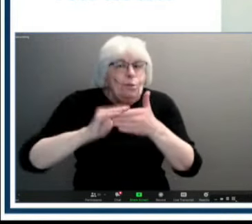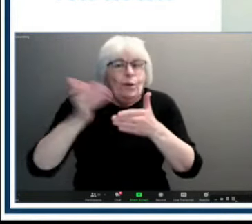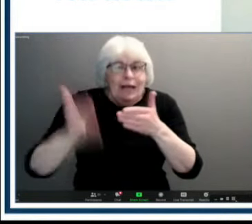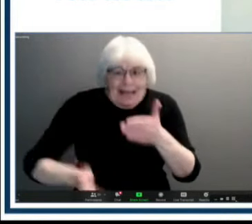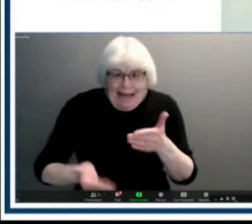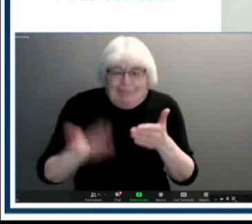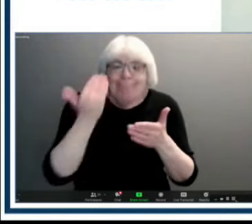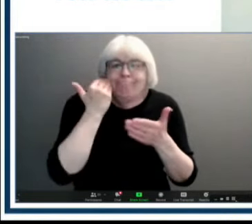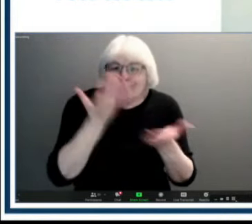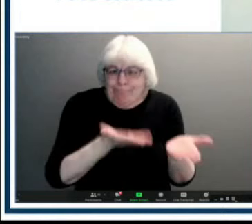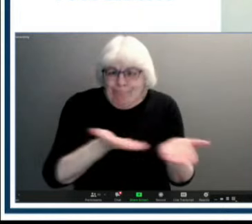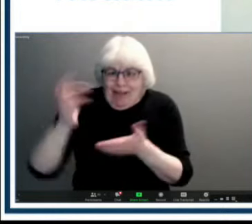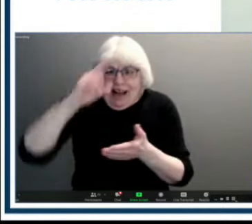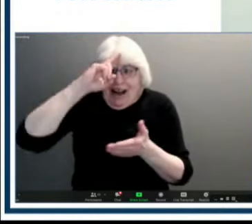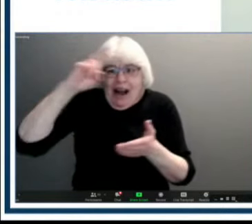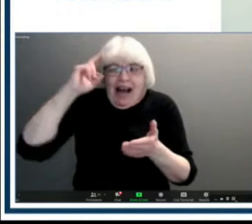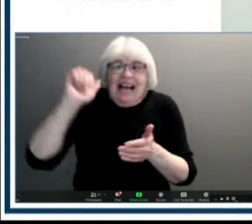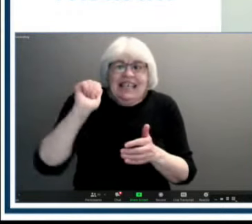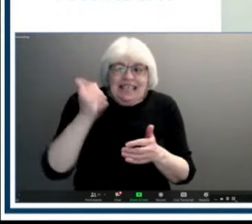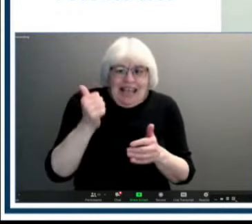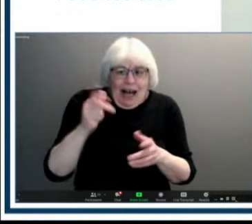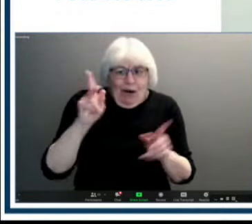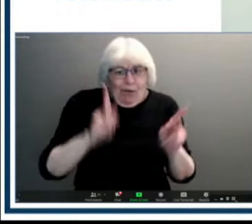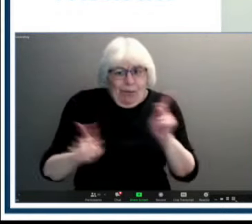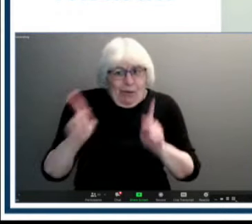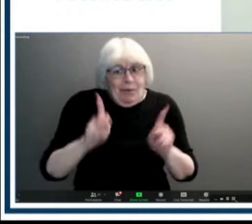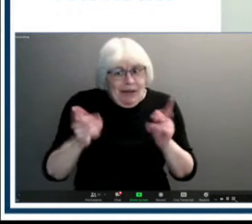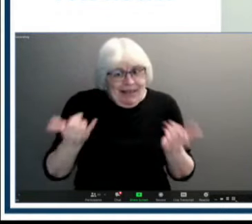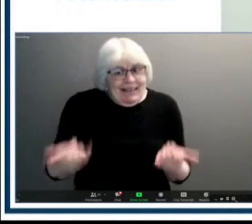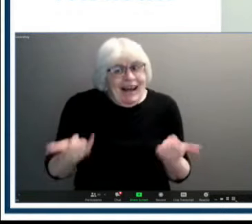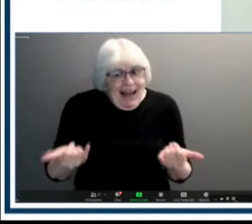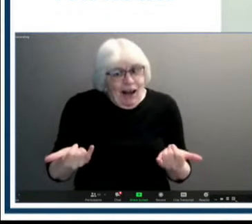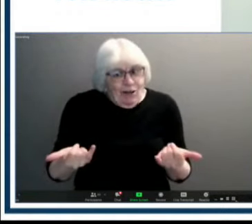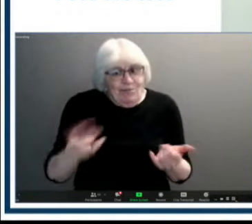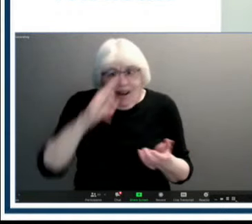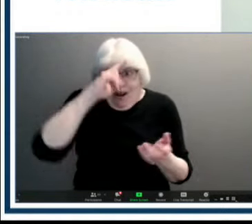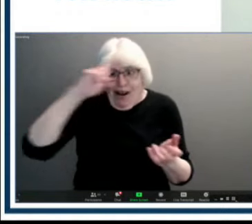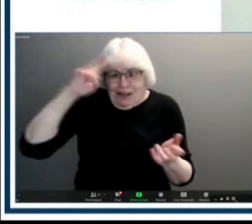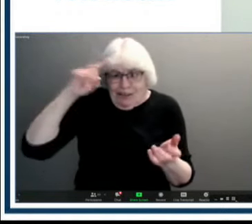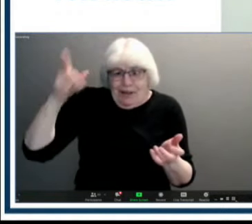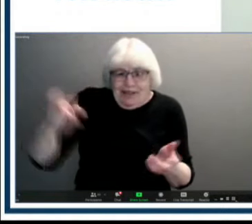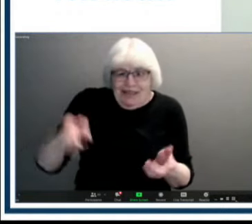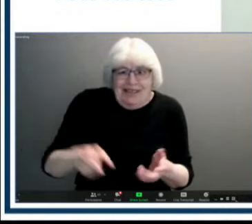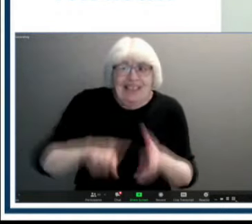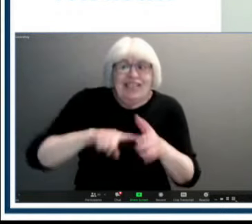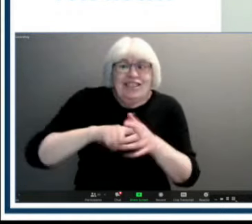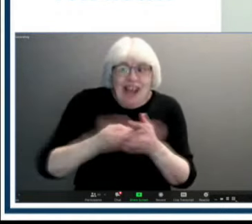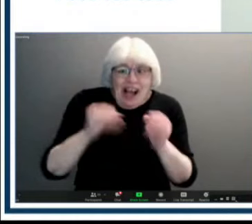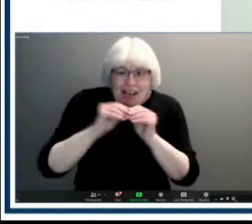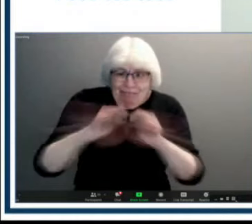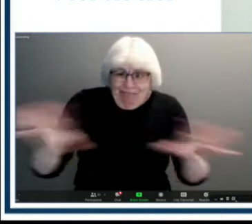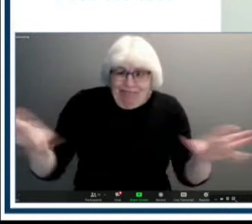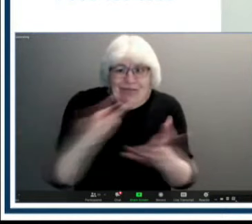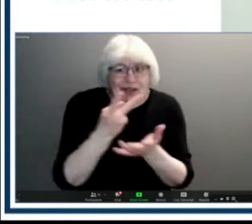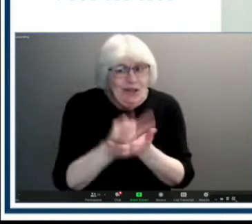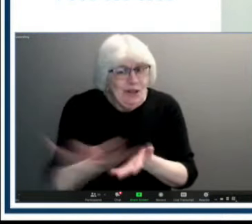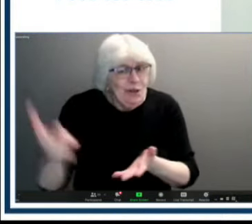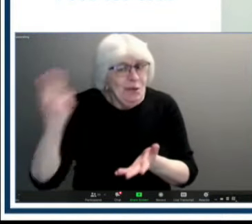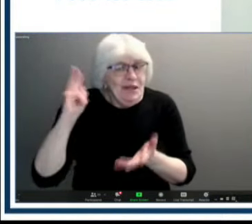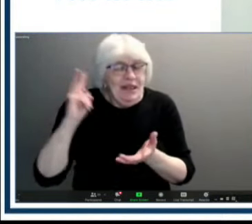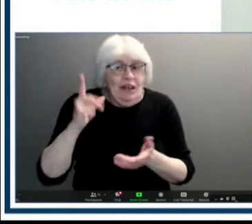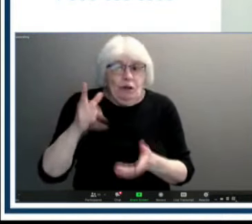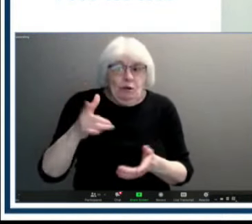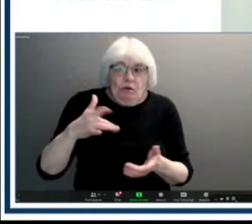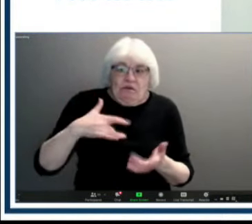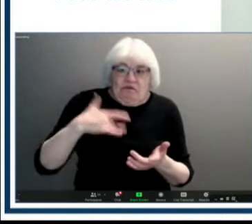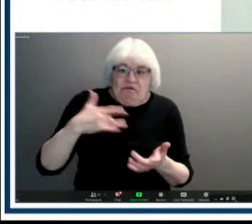hospital since the outbreak started 2 weeks ago. 10 people might not sound like much, but it's certainly an